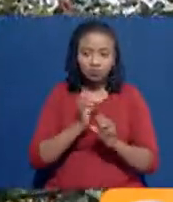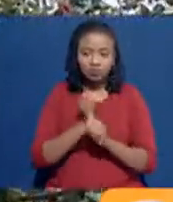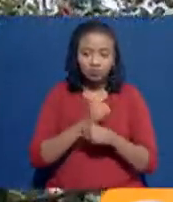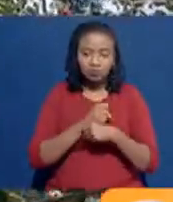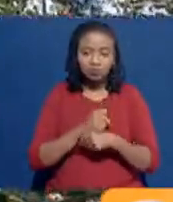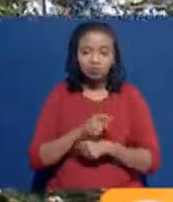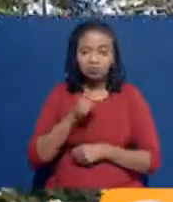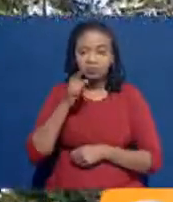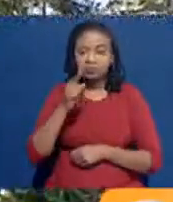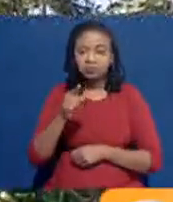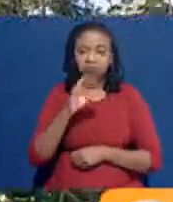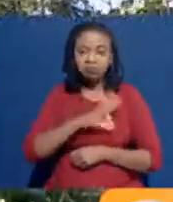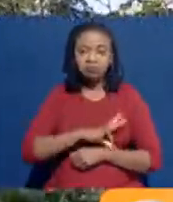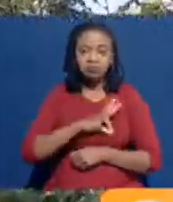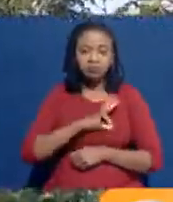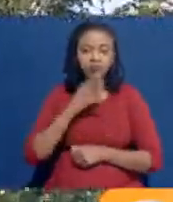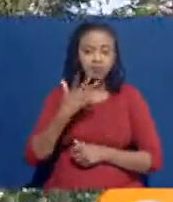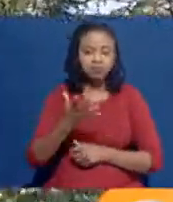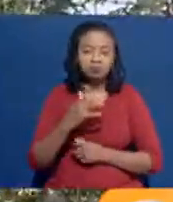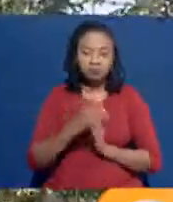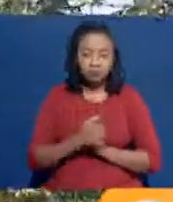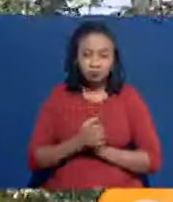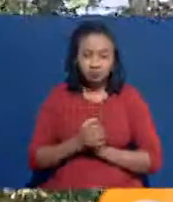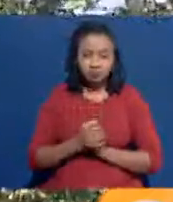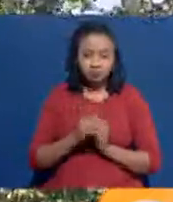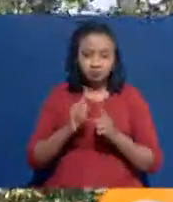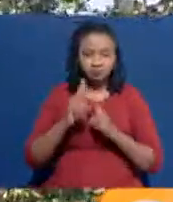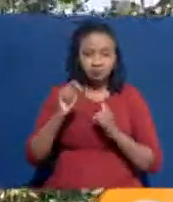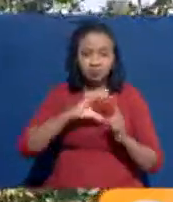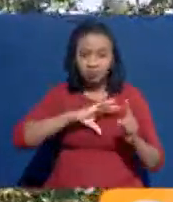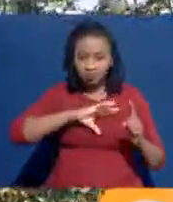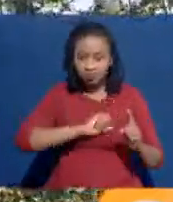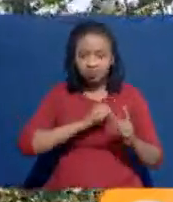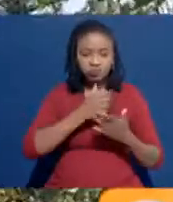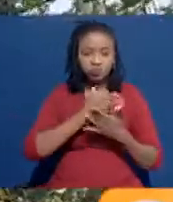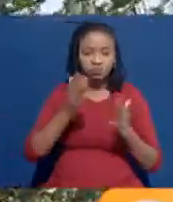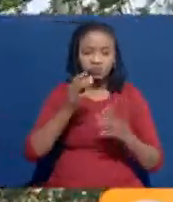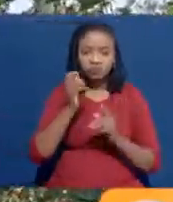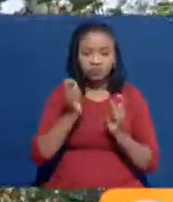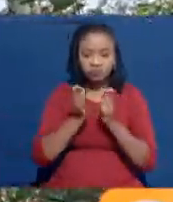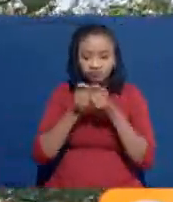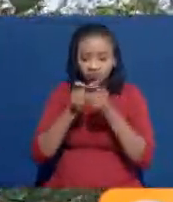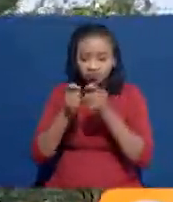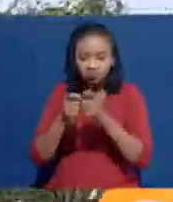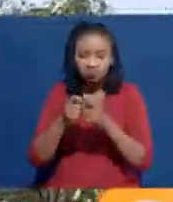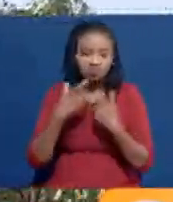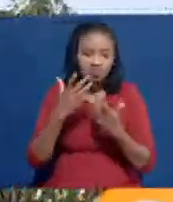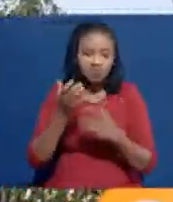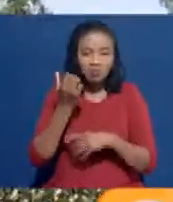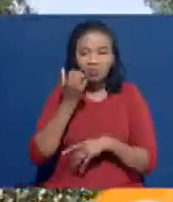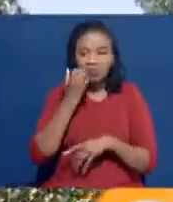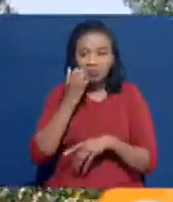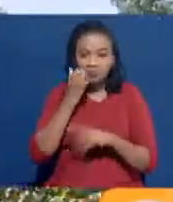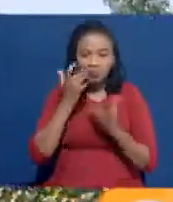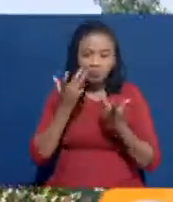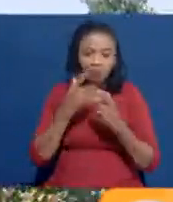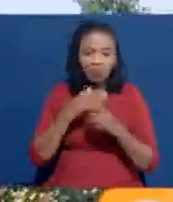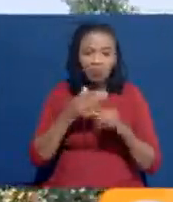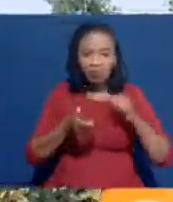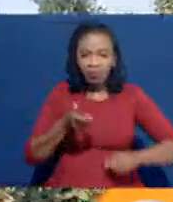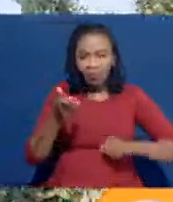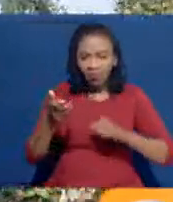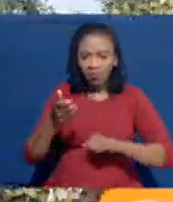Benefits of certified seeds include higher resistance to disease and pest attack, as well as good adaptation to